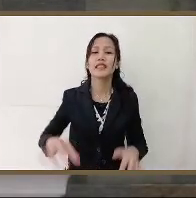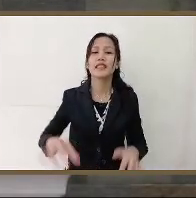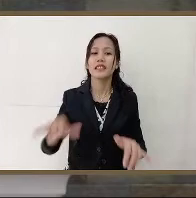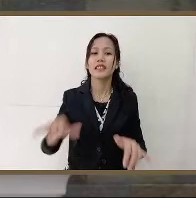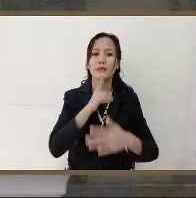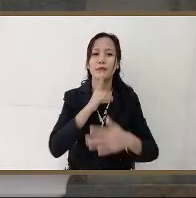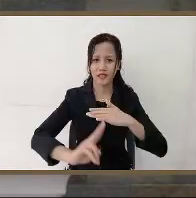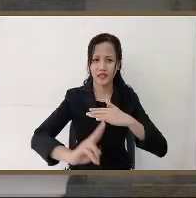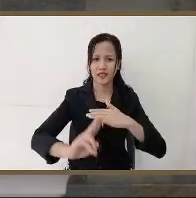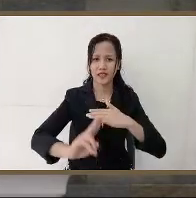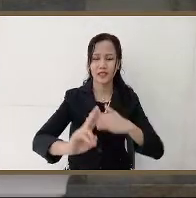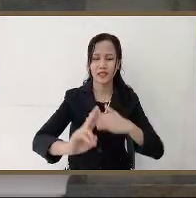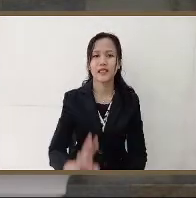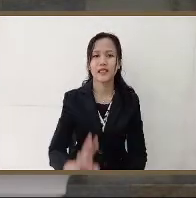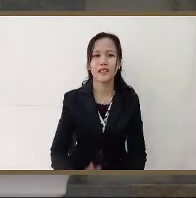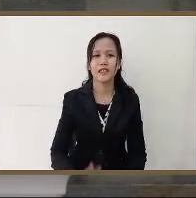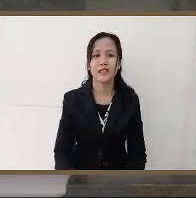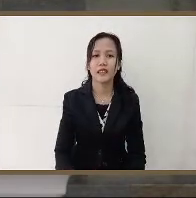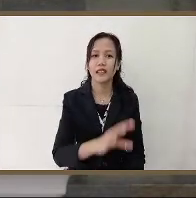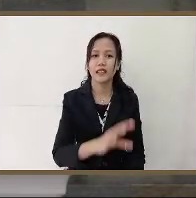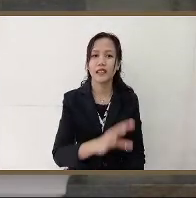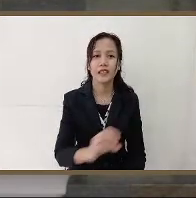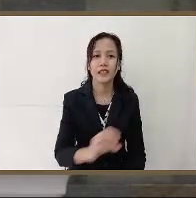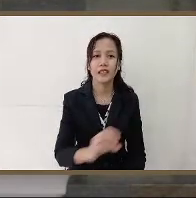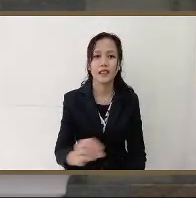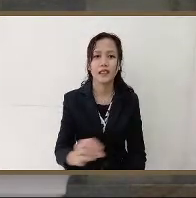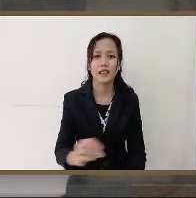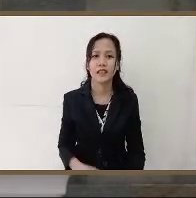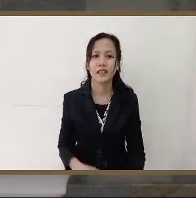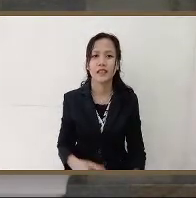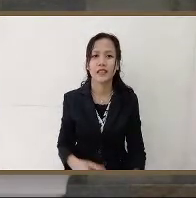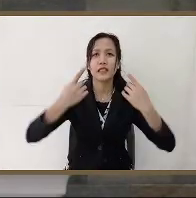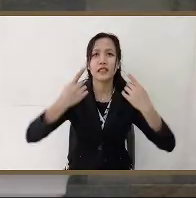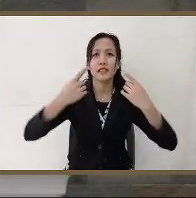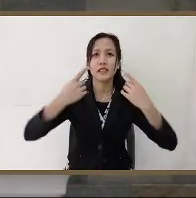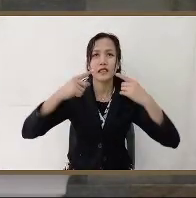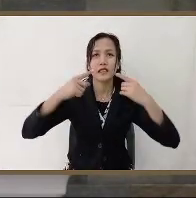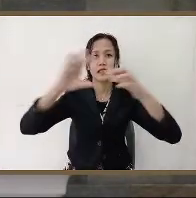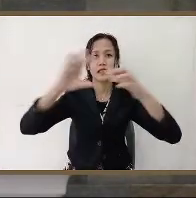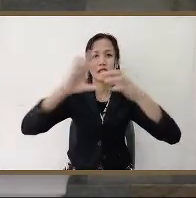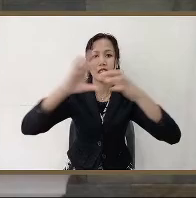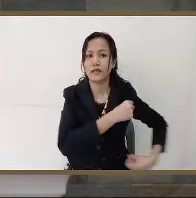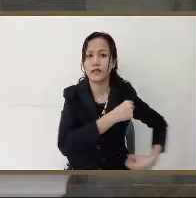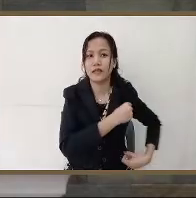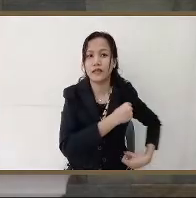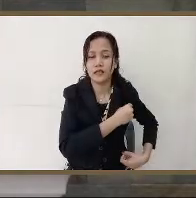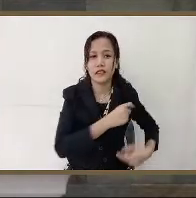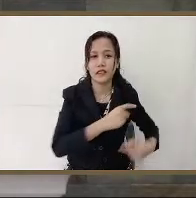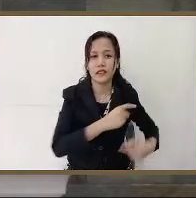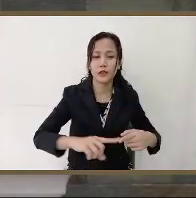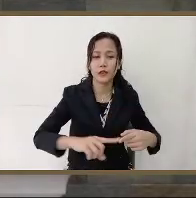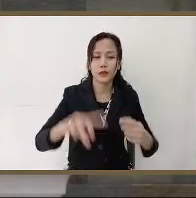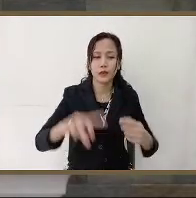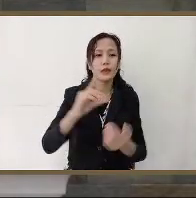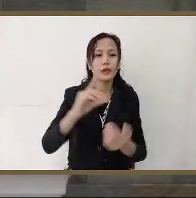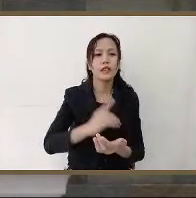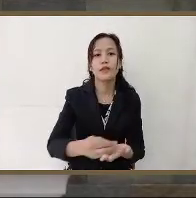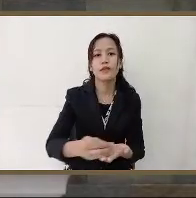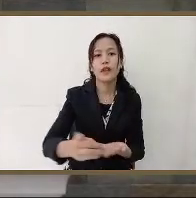in attributing his military success to divine power. So makikita natin dito, hindi ko na po babasahin yung